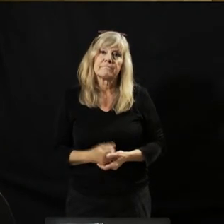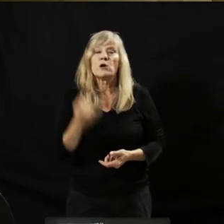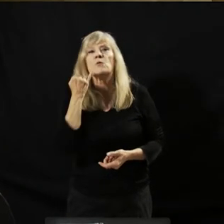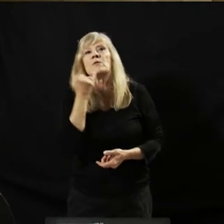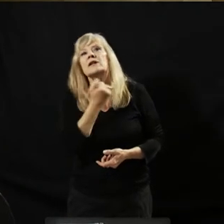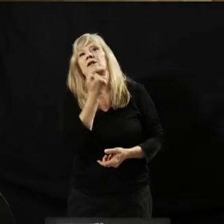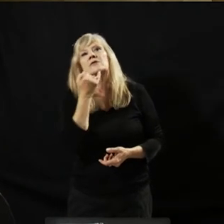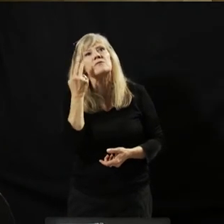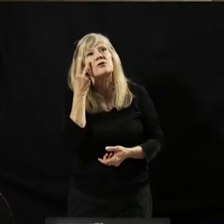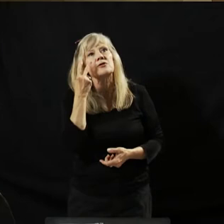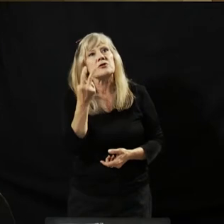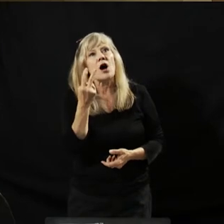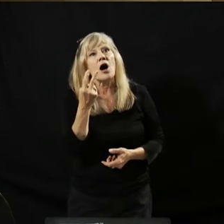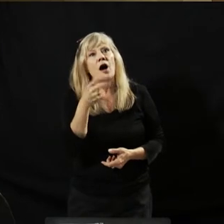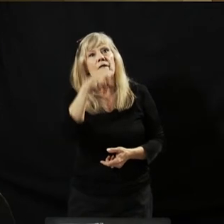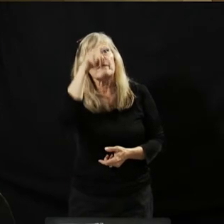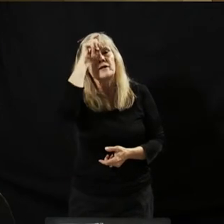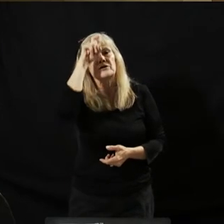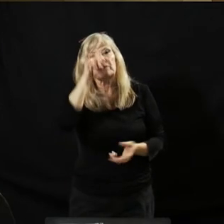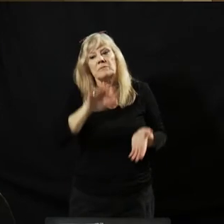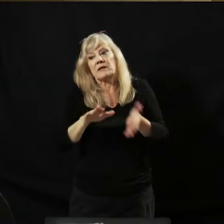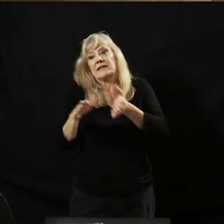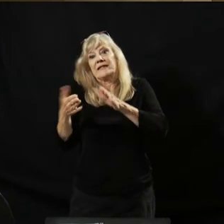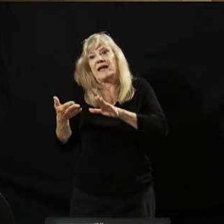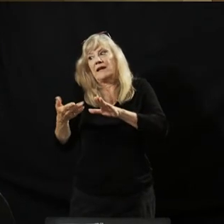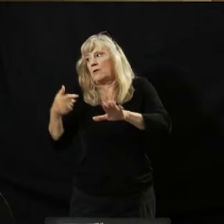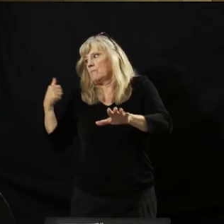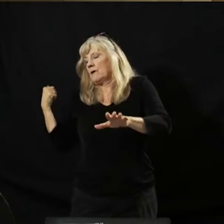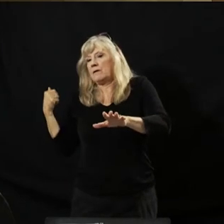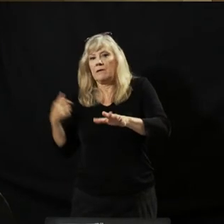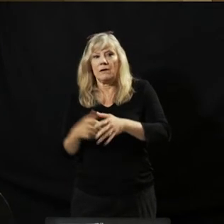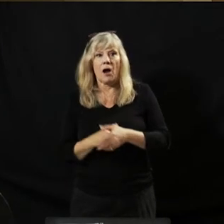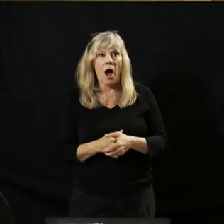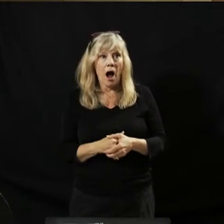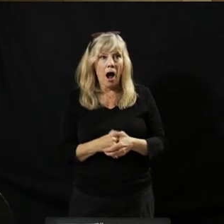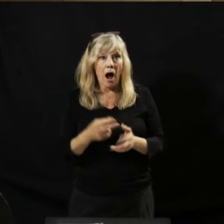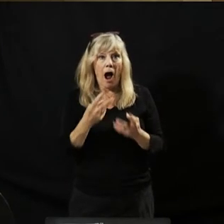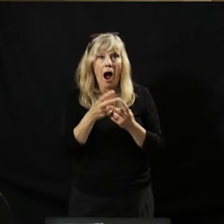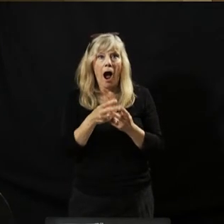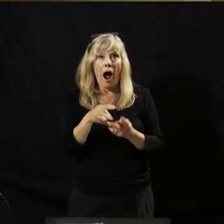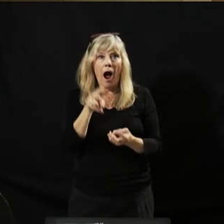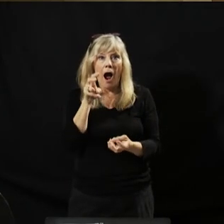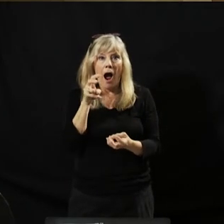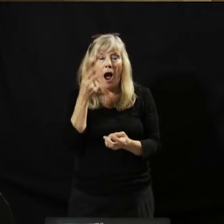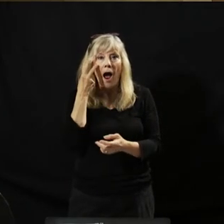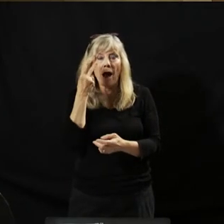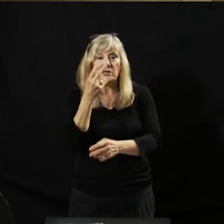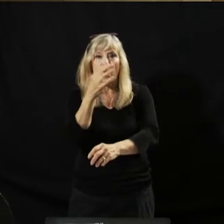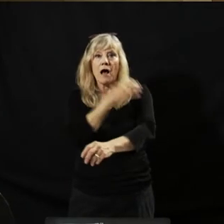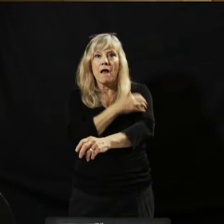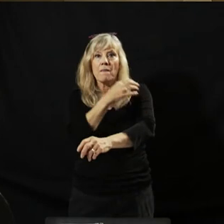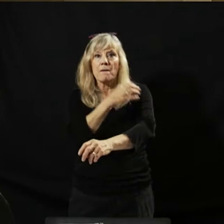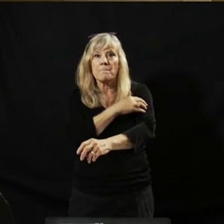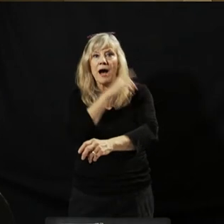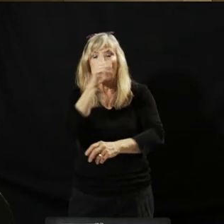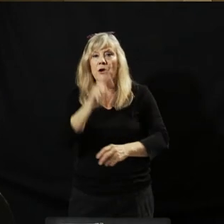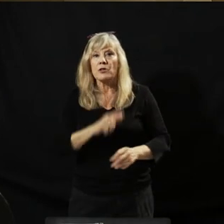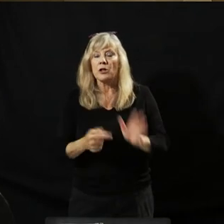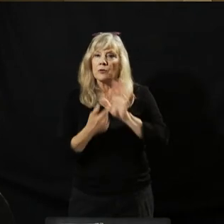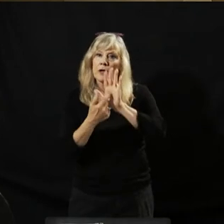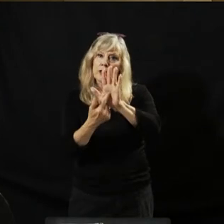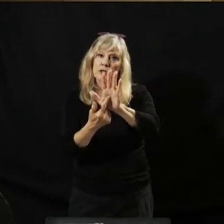saw the Egyptians lying dead on the seashore and beheld the great power that the Lord had